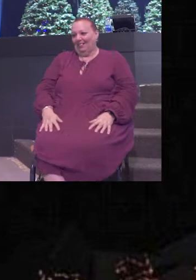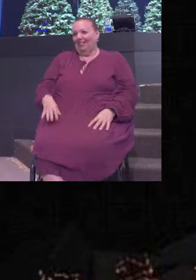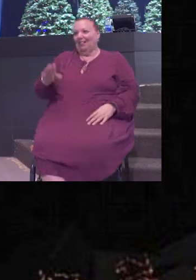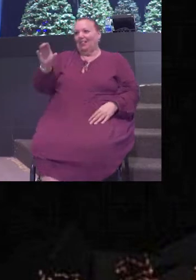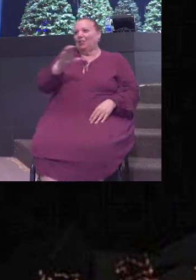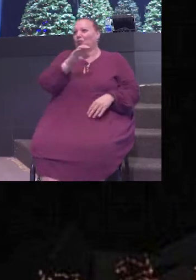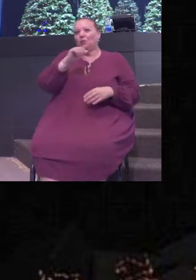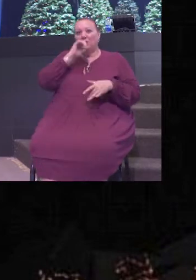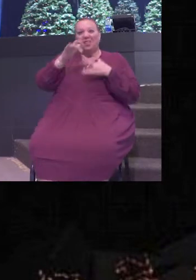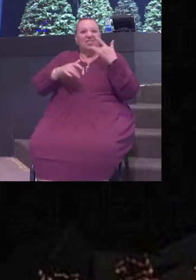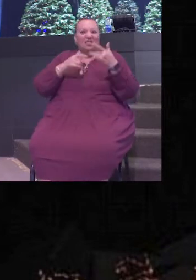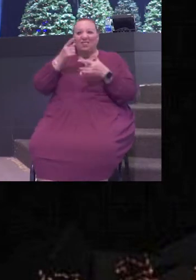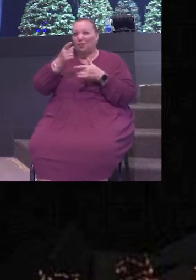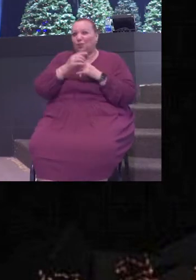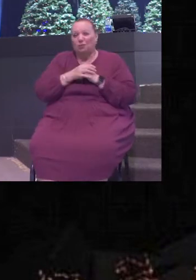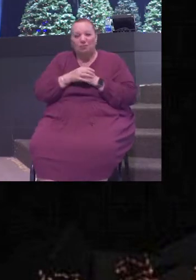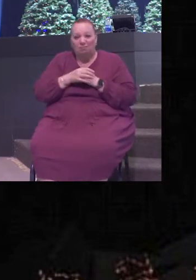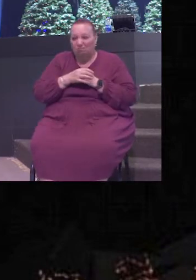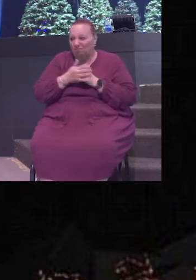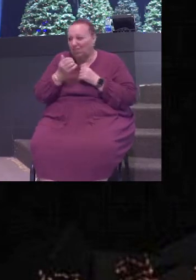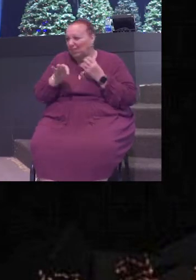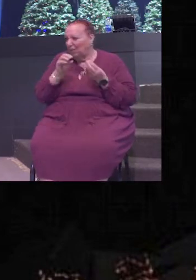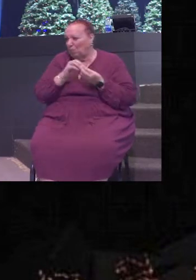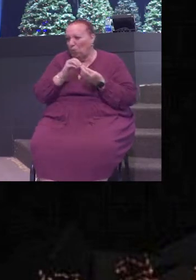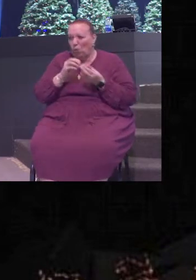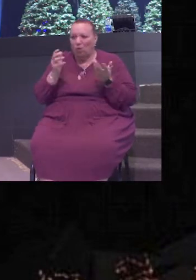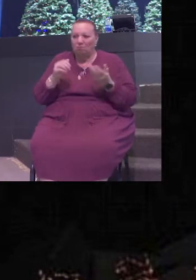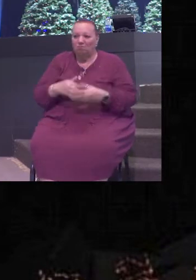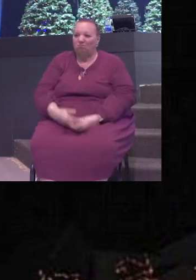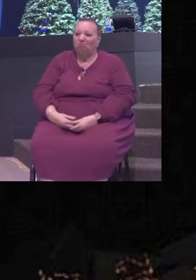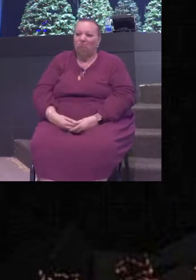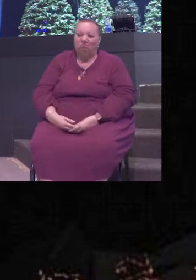Christmas doesn't excite you anymore.